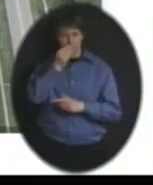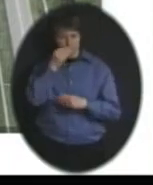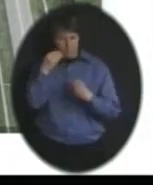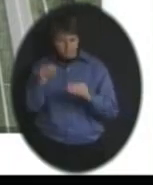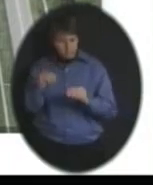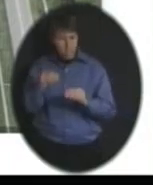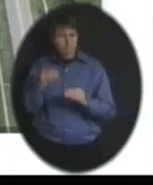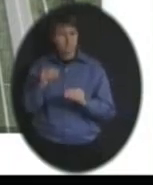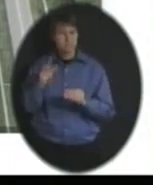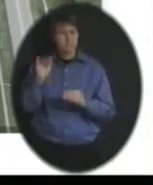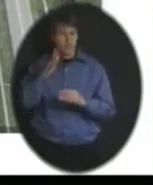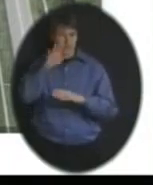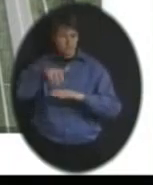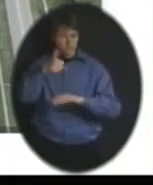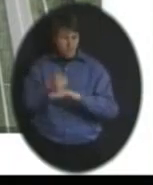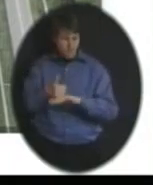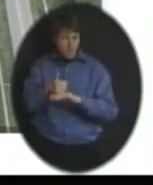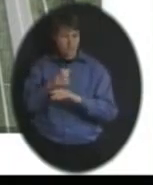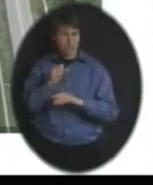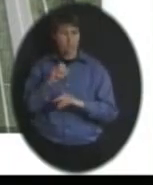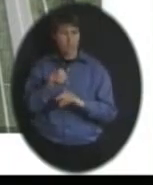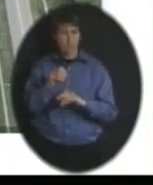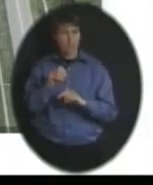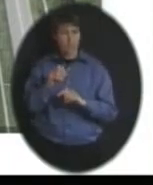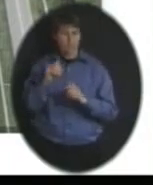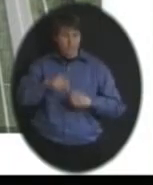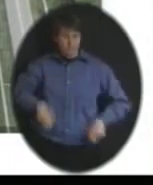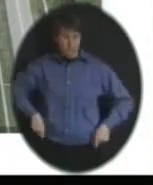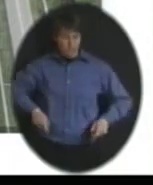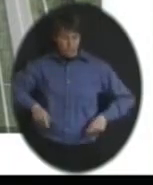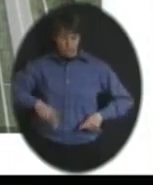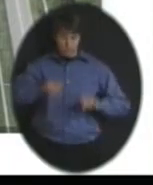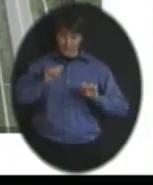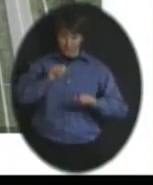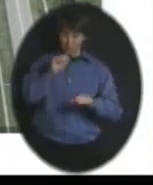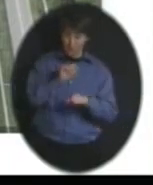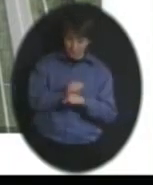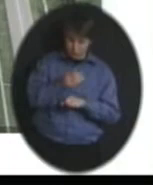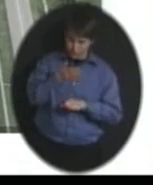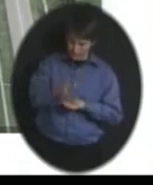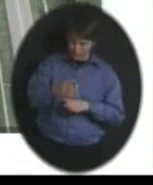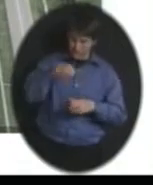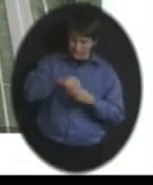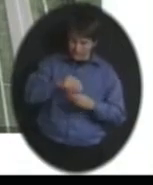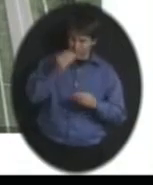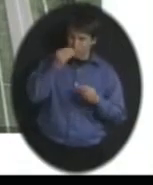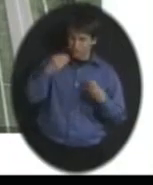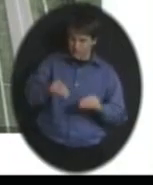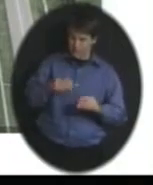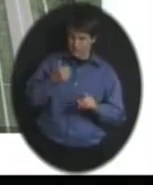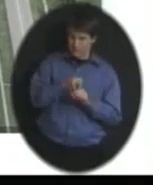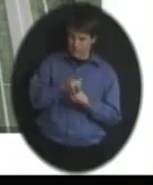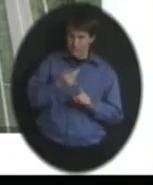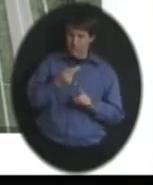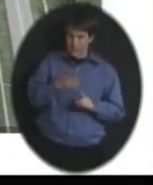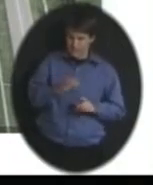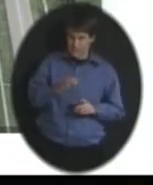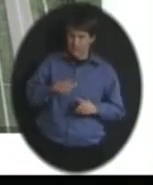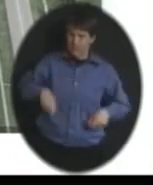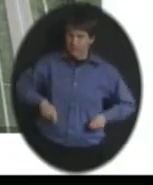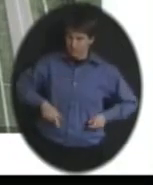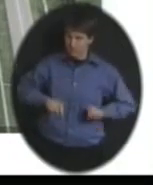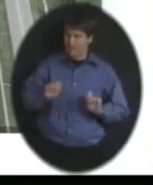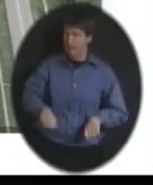stands, they'll actually be set up so that you could be in a wheelchair and working the concession stand. So it'll be all handicap accessible inside